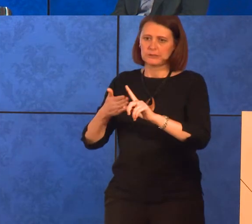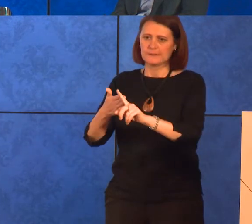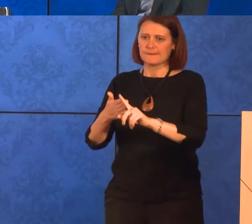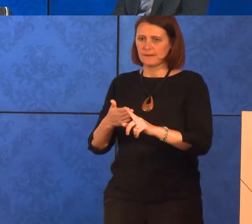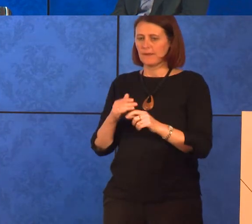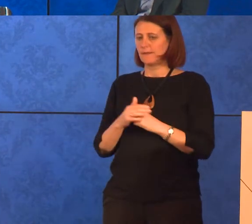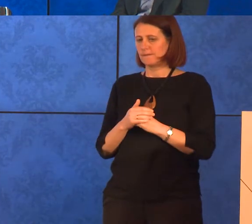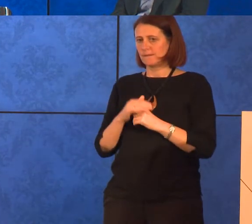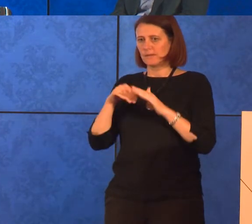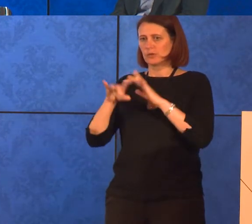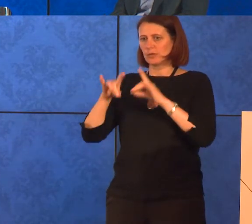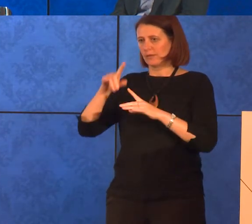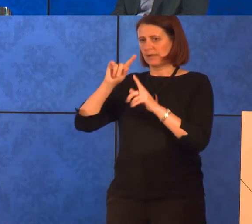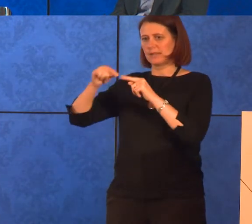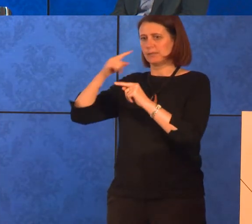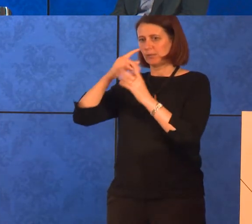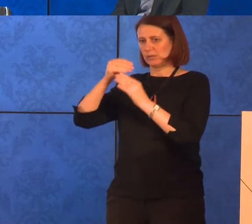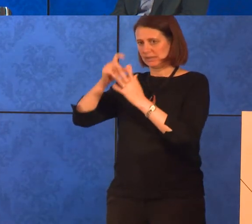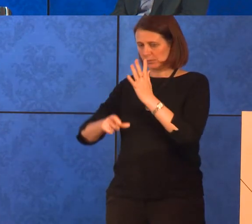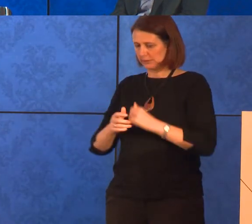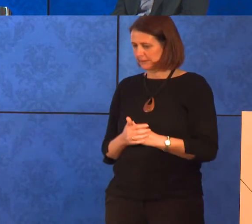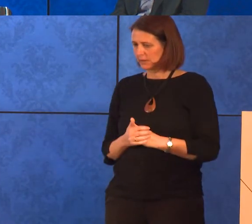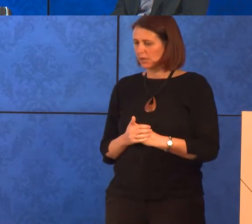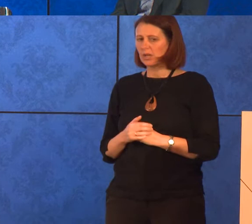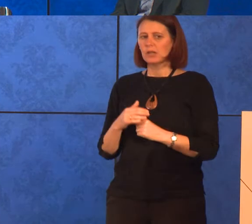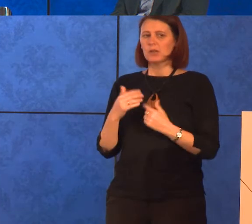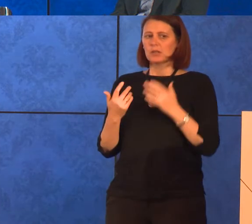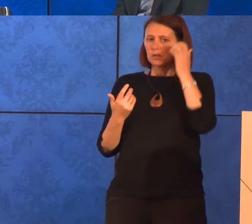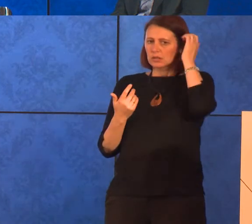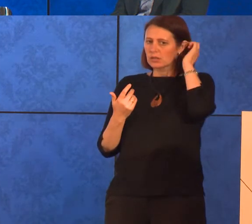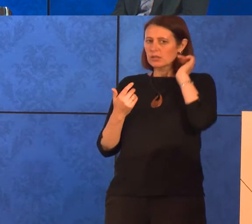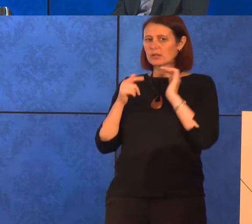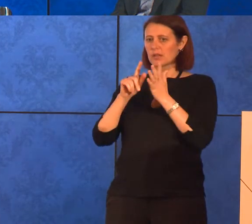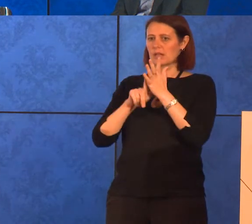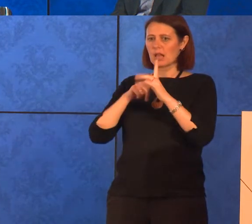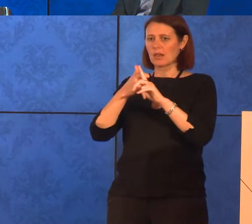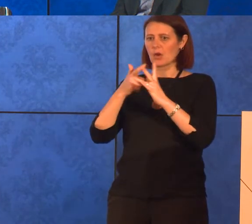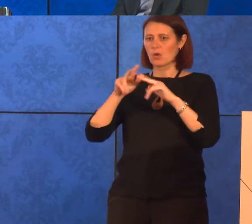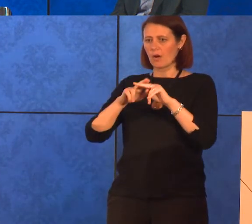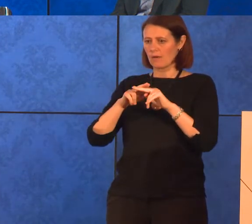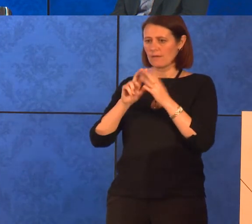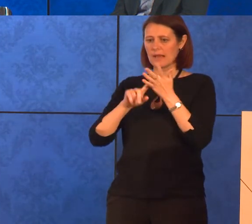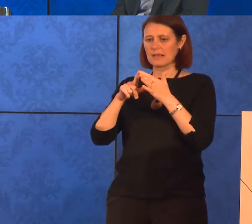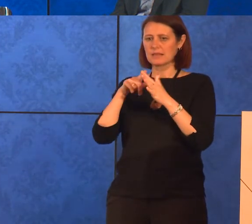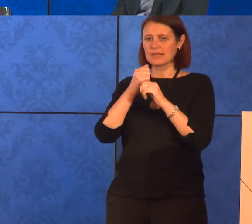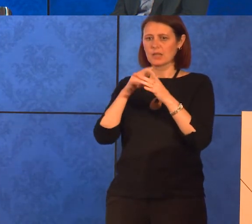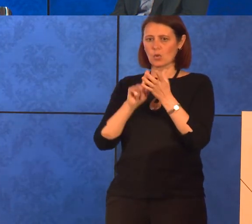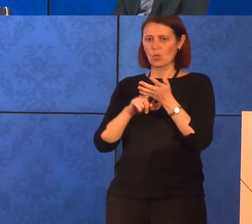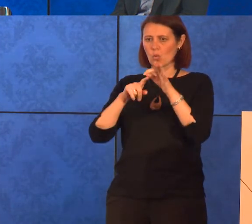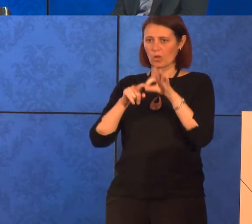in Australia against people with disability, is the lack of legal equality that